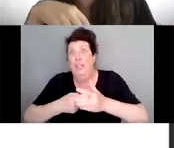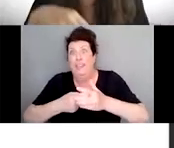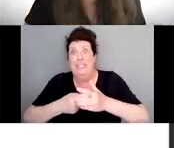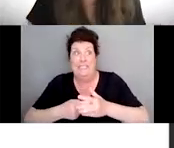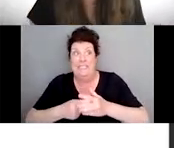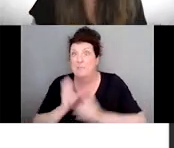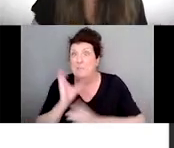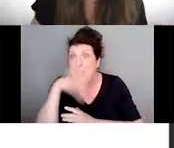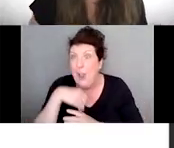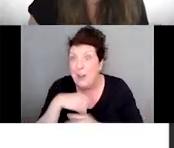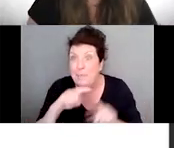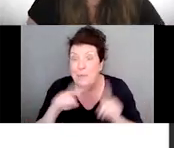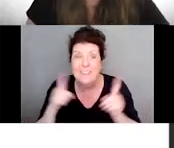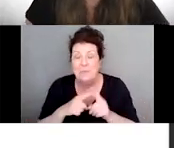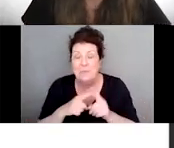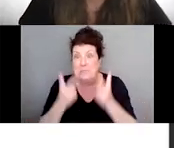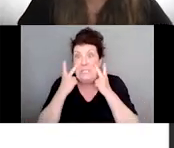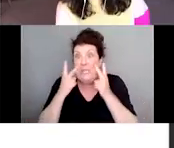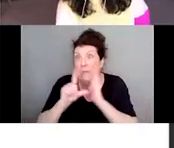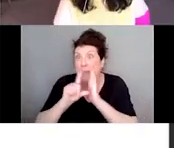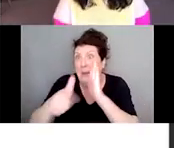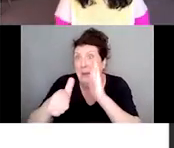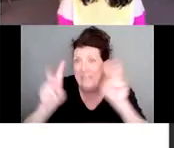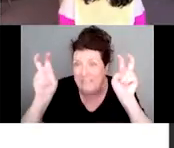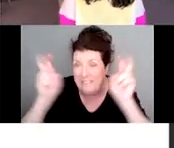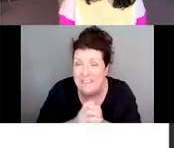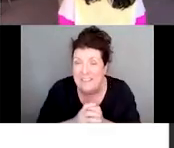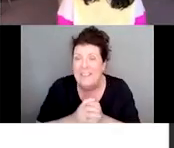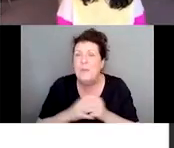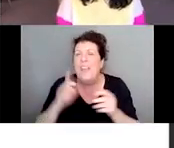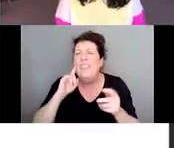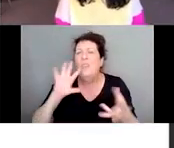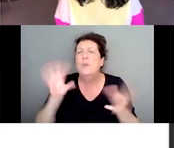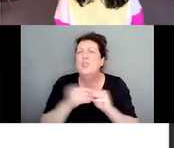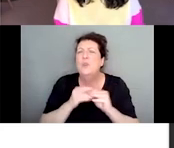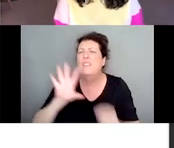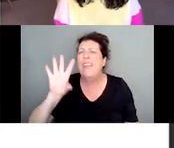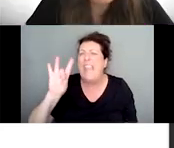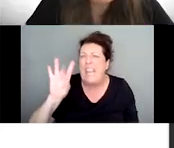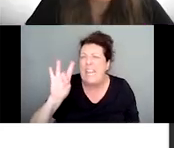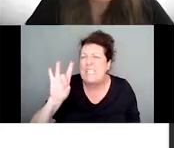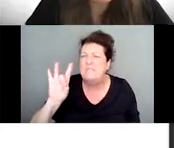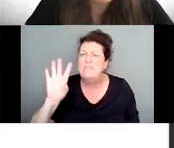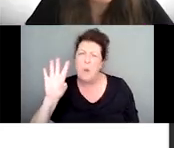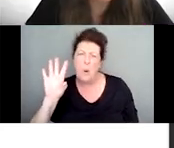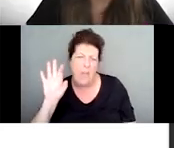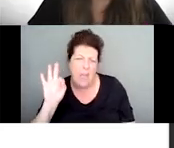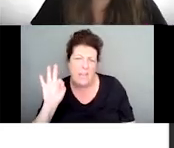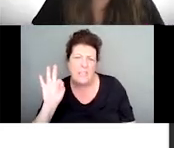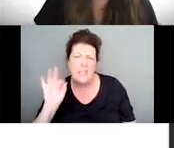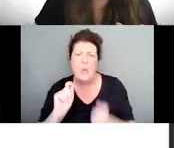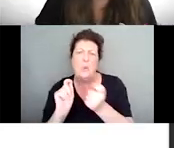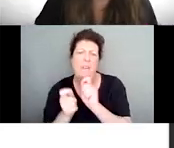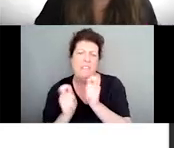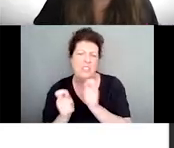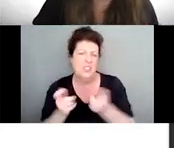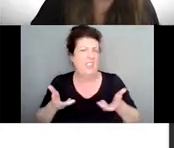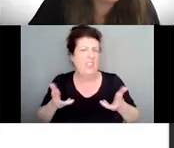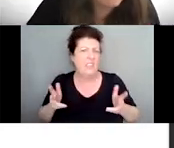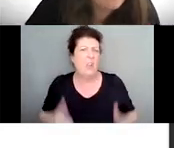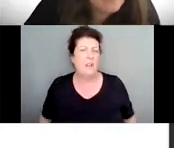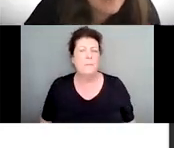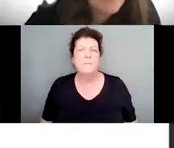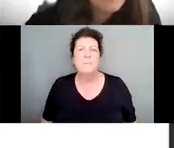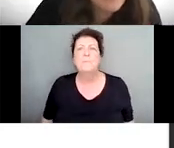So I think it had like, like, I don't know, eight or nine revisions total. Cool. Um, and then, um,